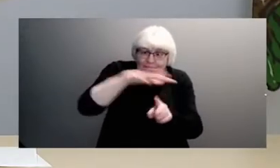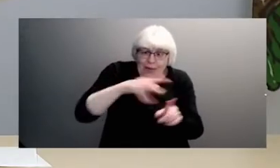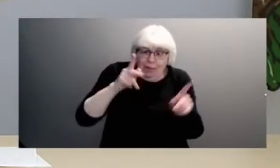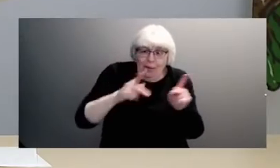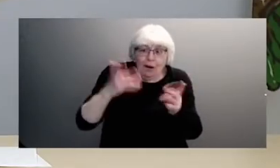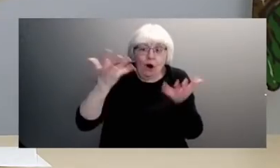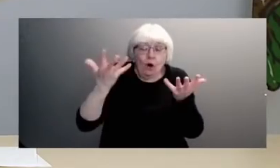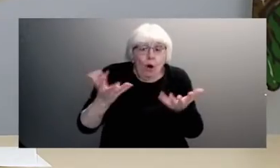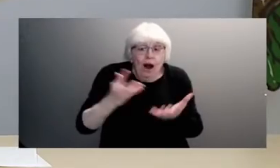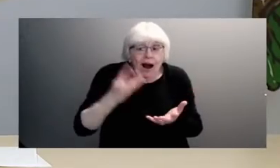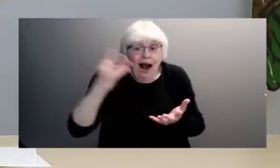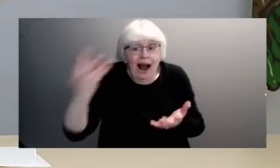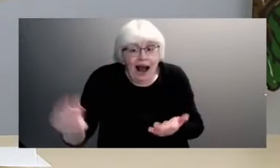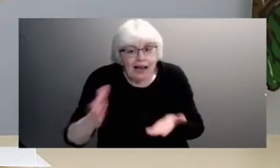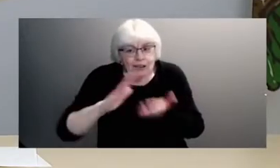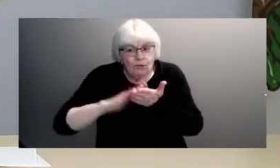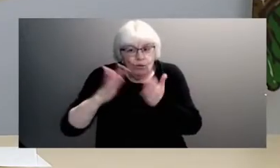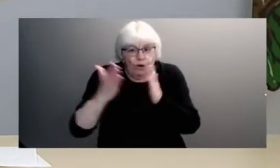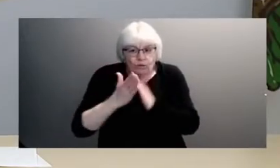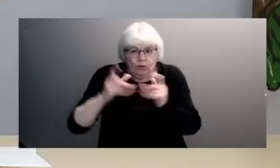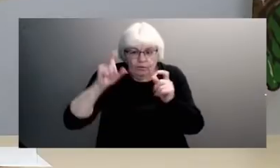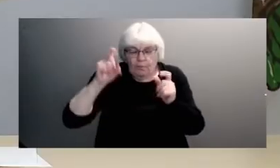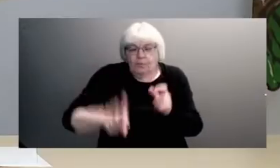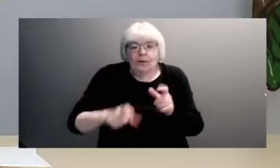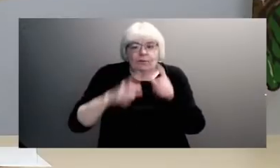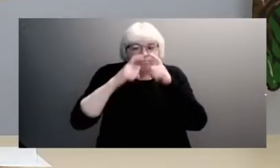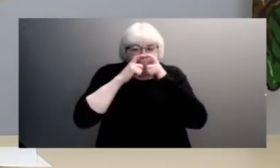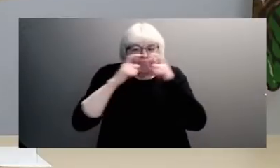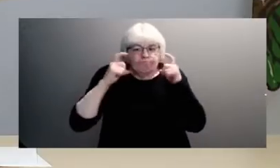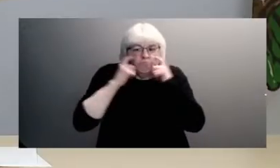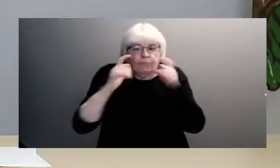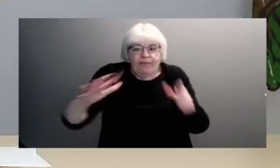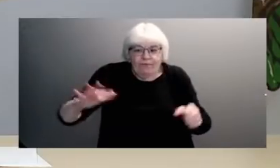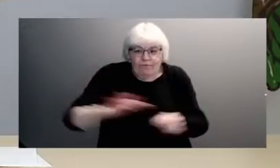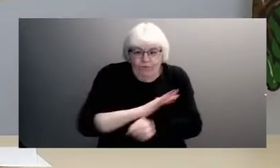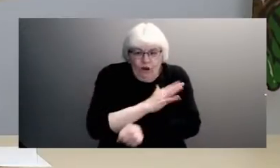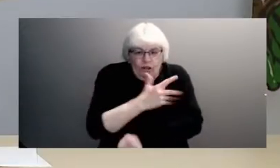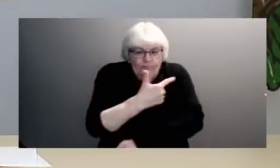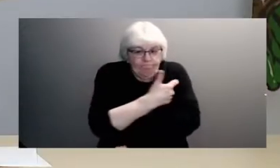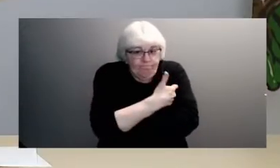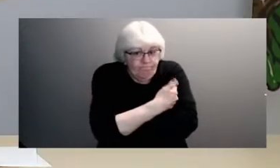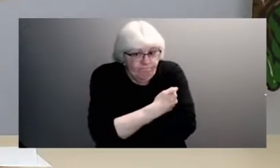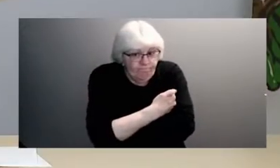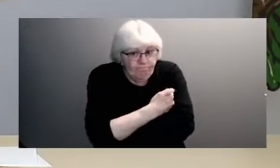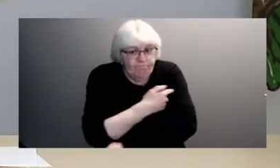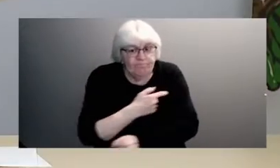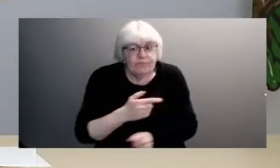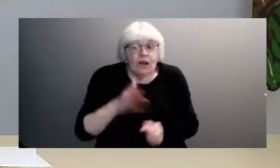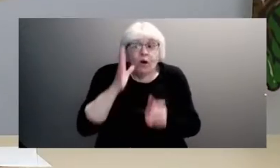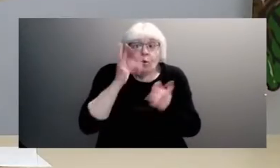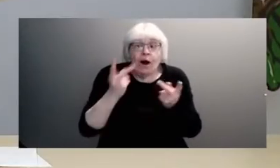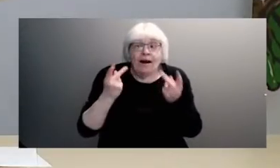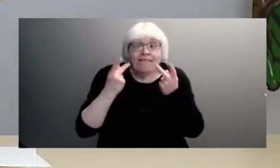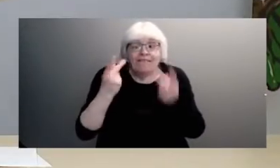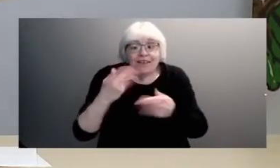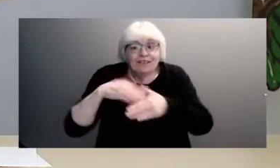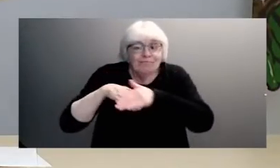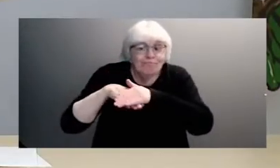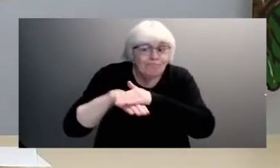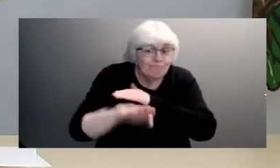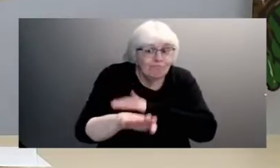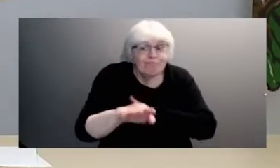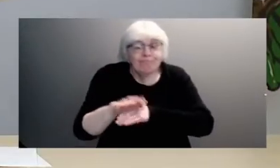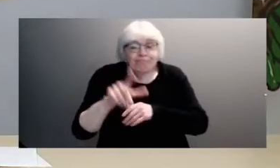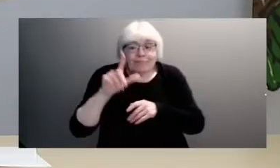Visitors to long-term care, community care, or acute care facilities should continue to wear medical-grade masks at all